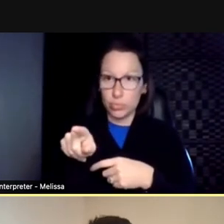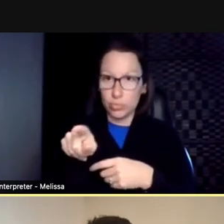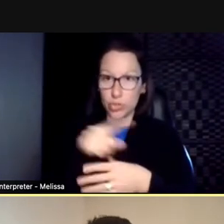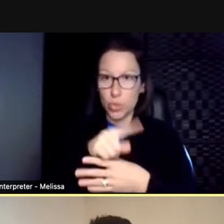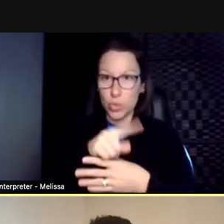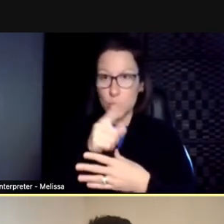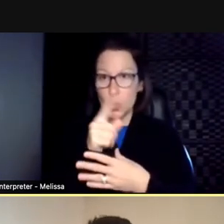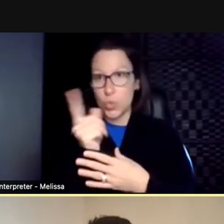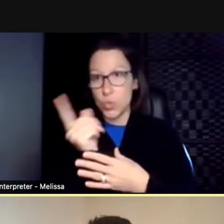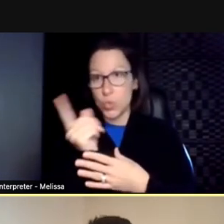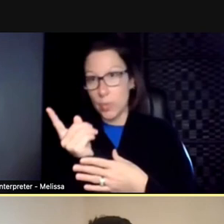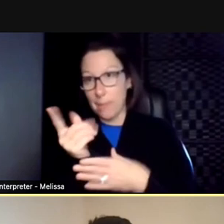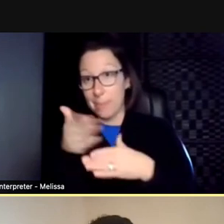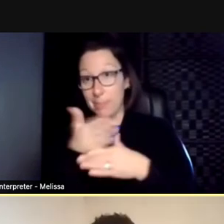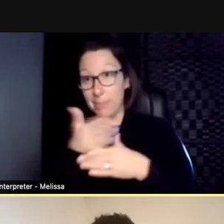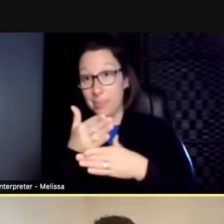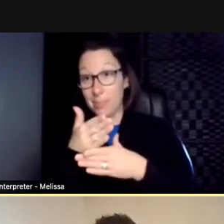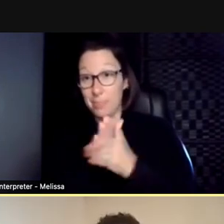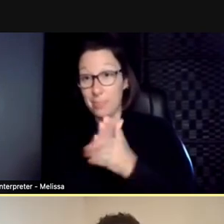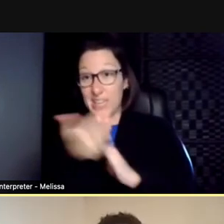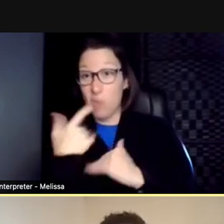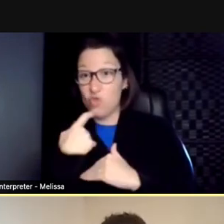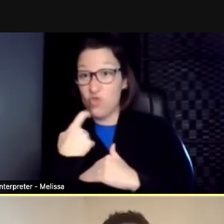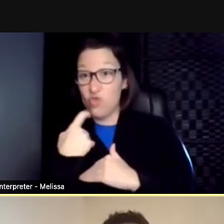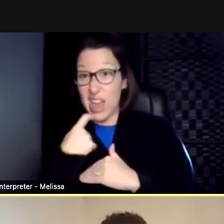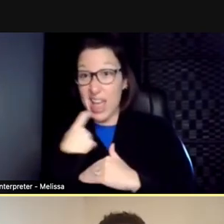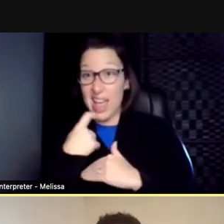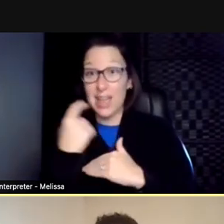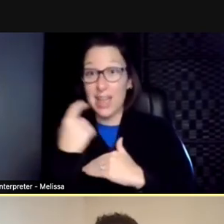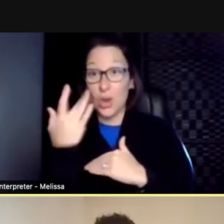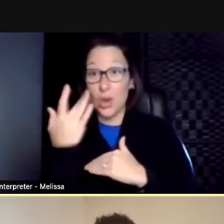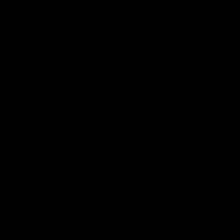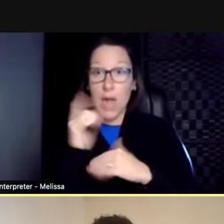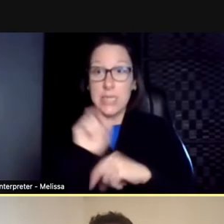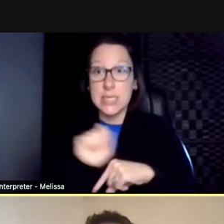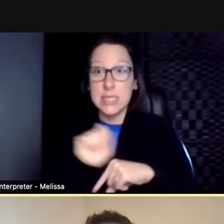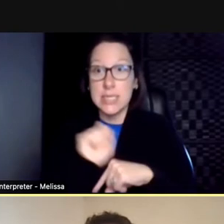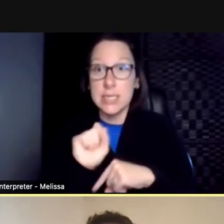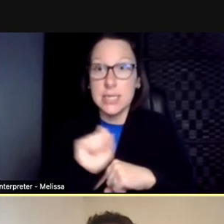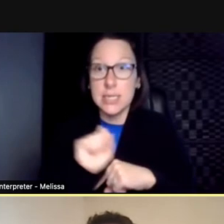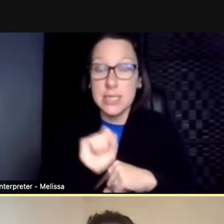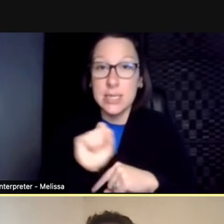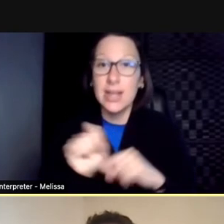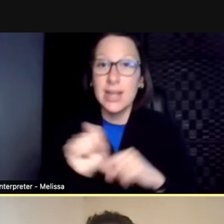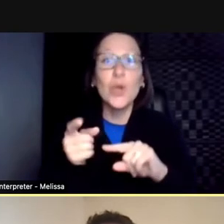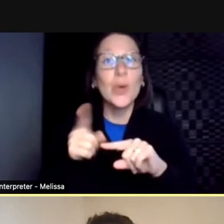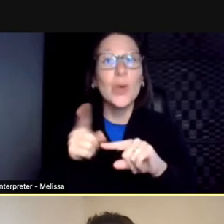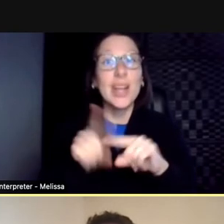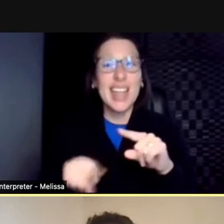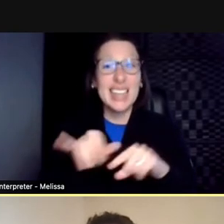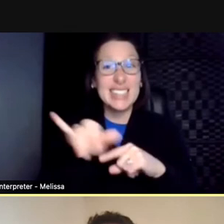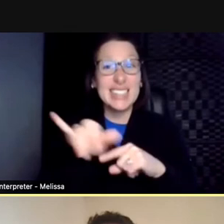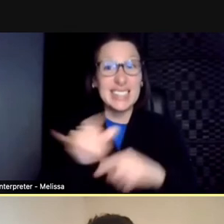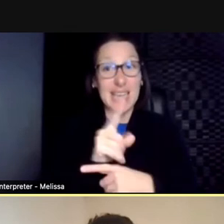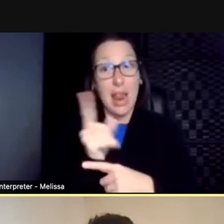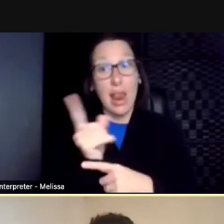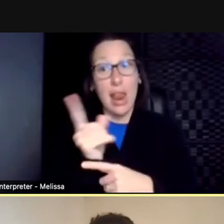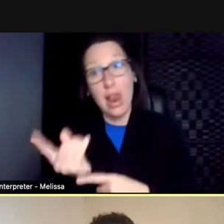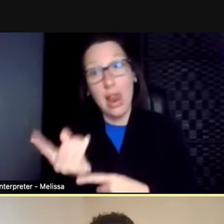once it gets into the red zone, because you've been pushing it and pushing it and pushing it, you can't stay in the red zone for very long before you're going to burn